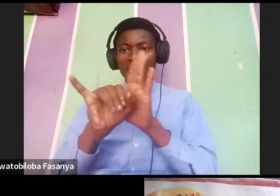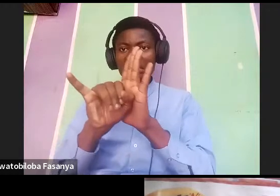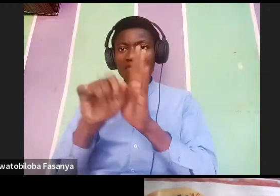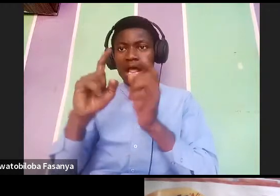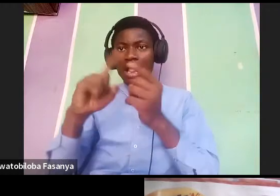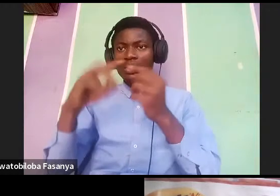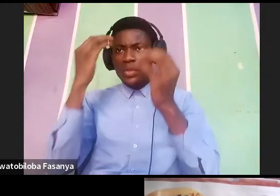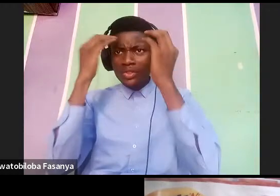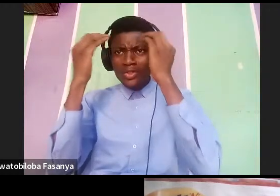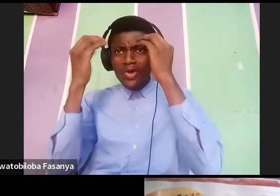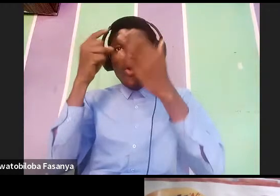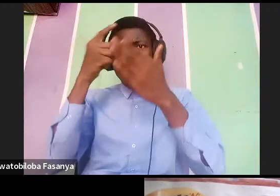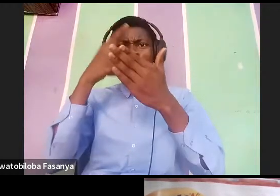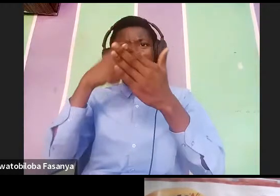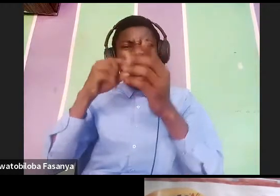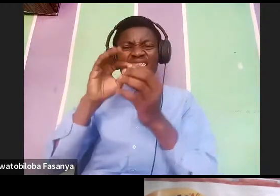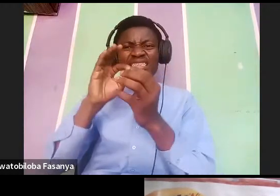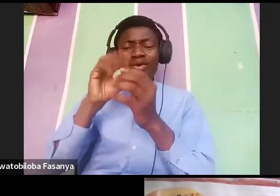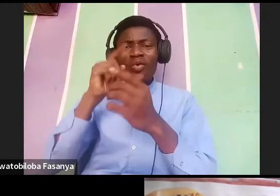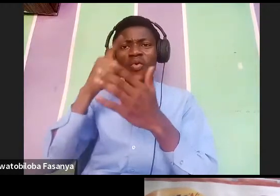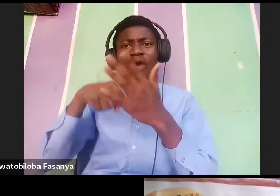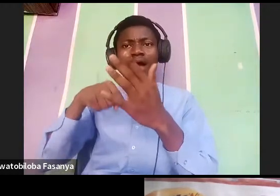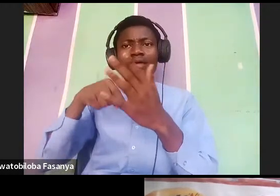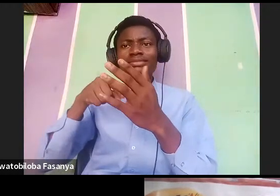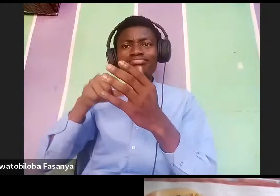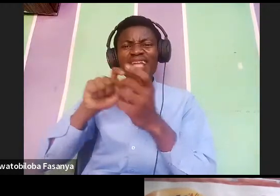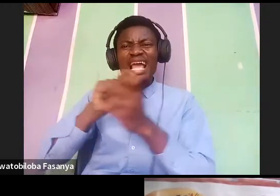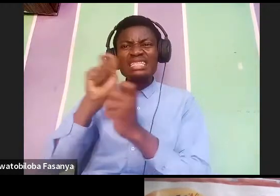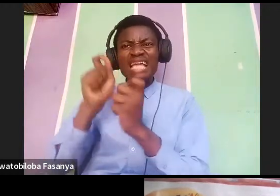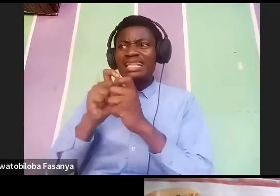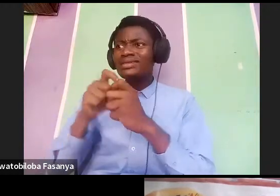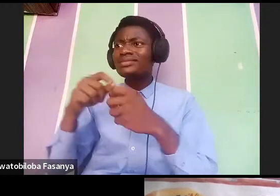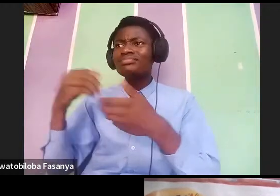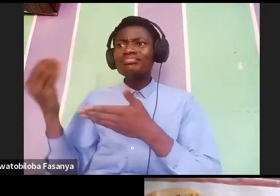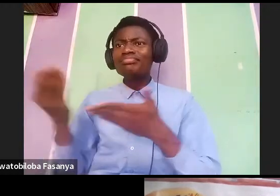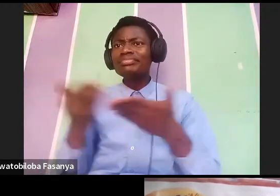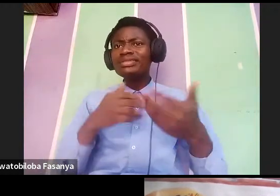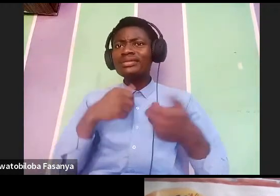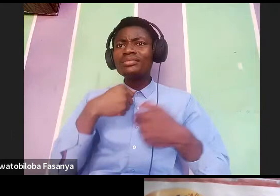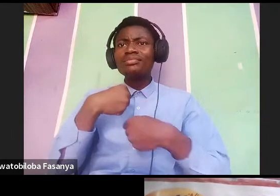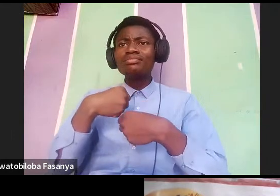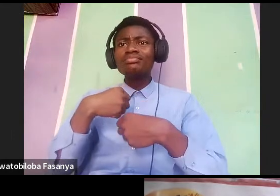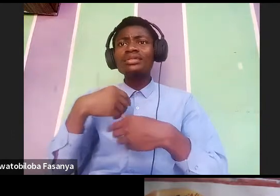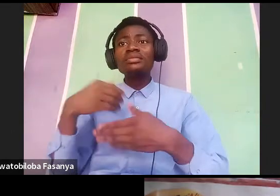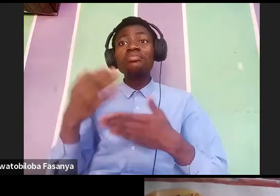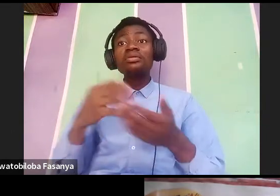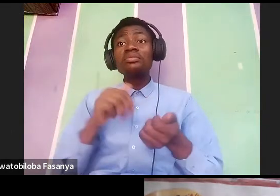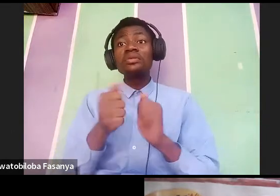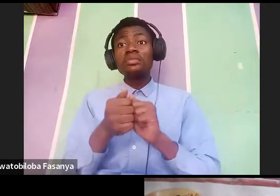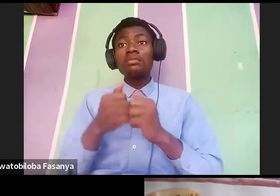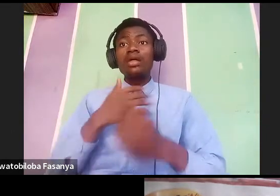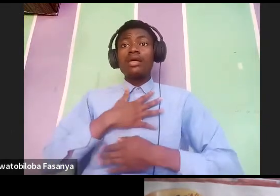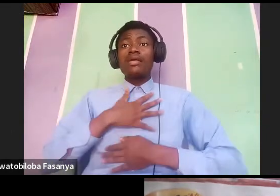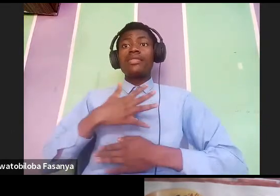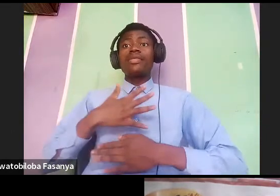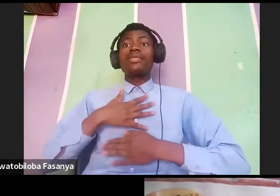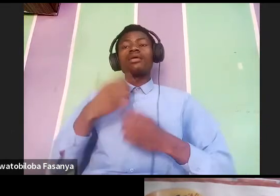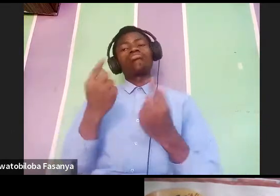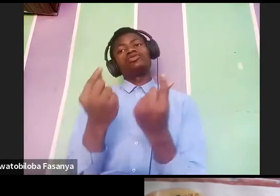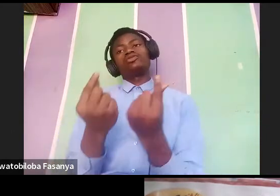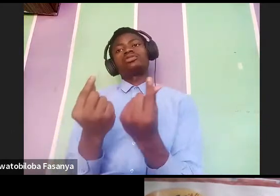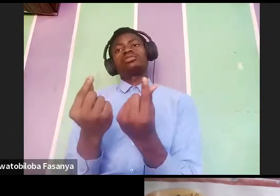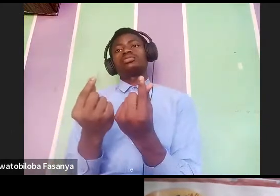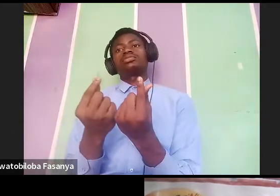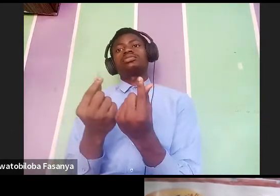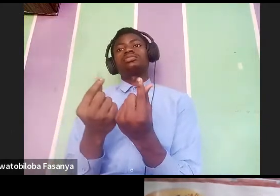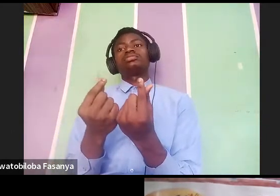what is actually causing the breathlessness, then of course we might need at that point in time to seek medical attention. Of